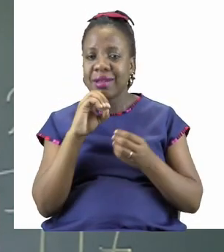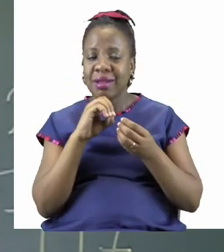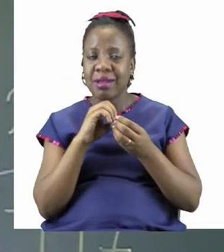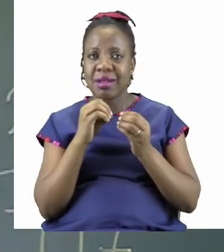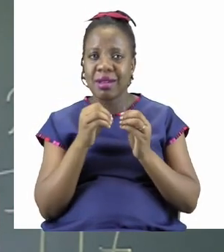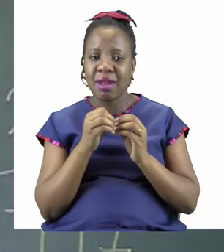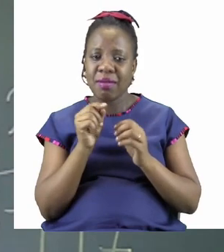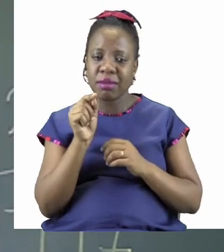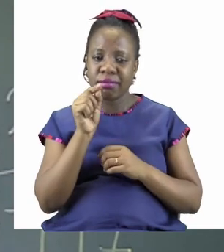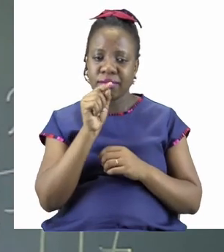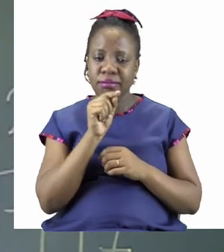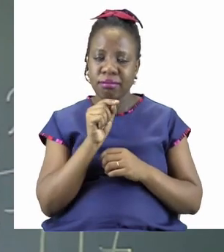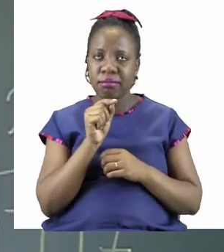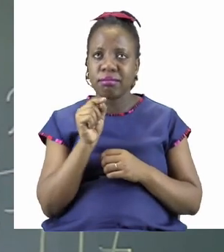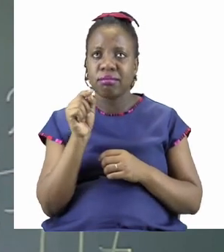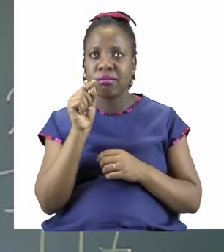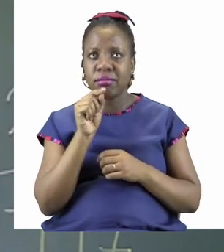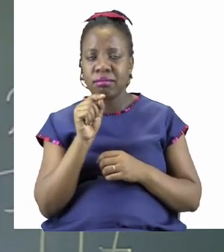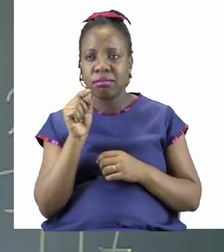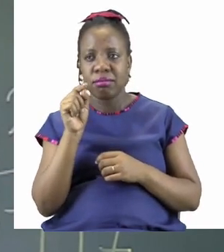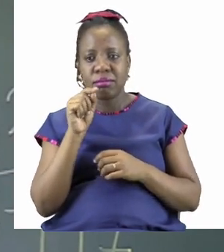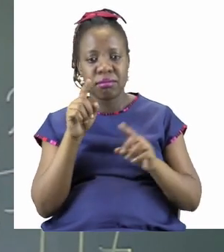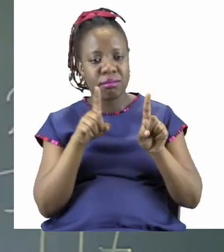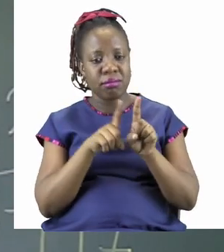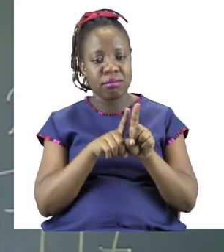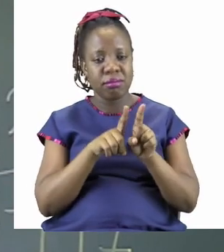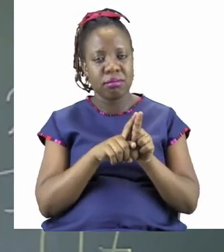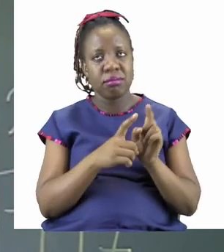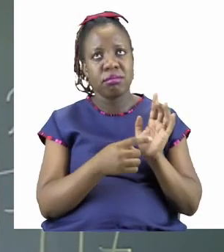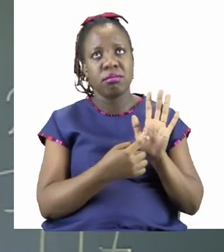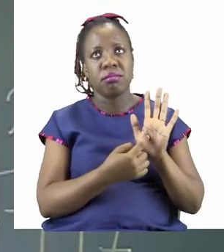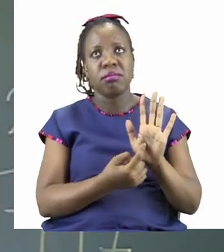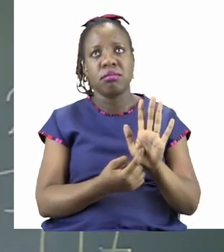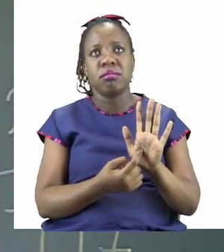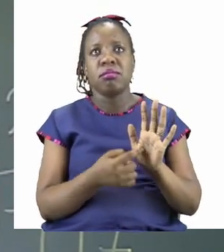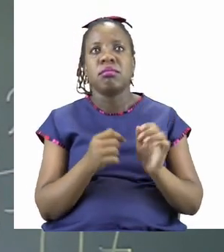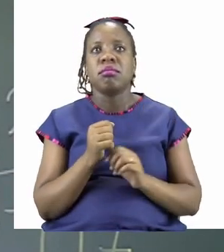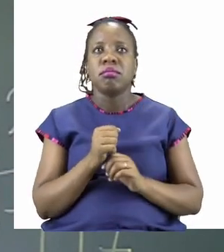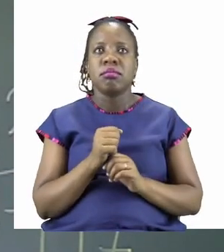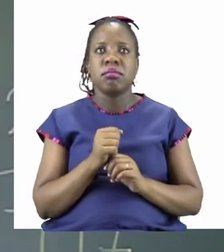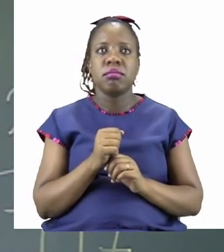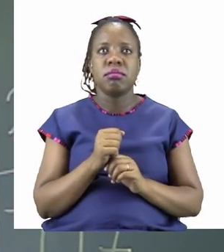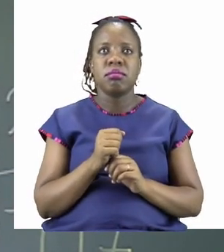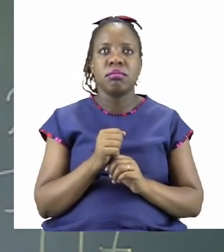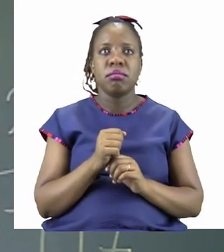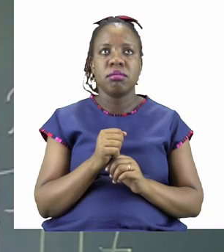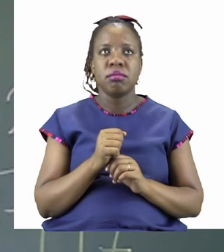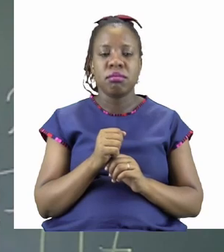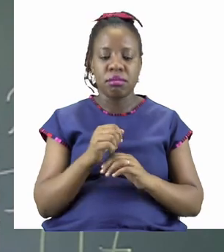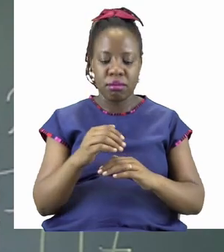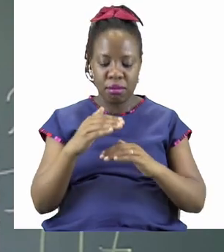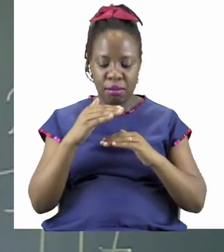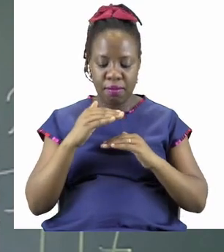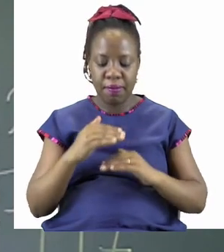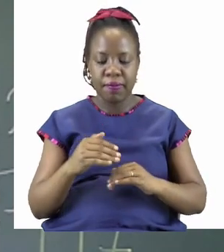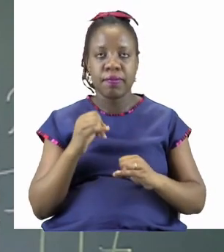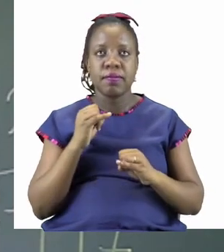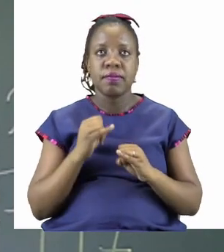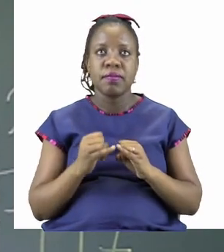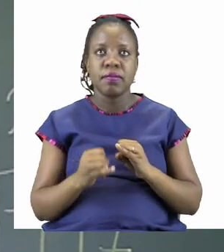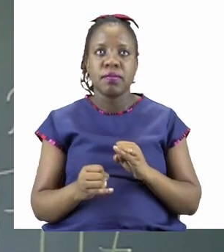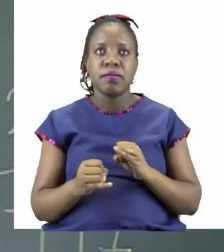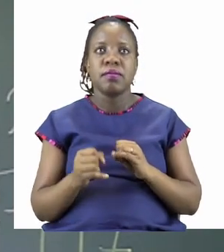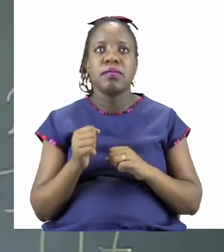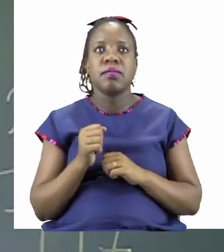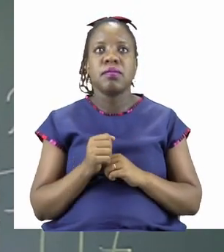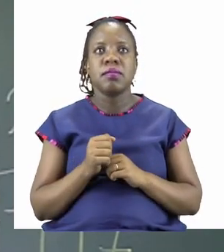you circle all the odd numbers. All right. Now for the last part of the activity, you will see here